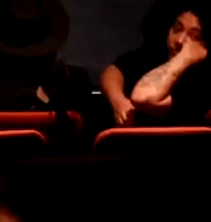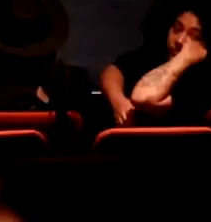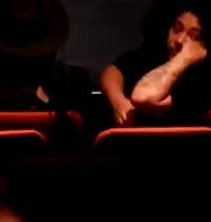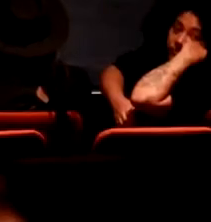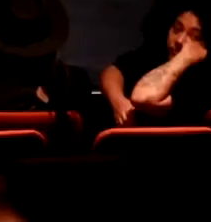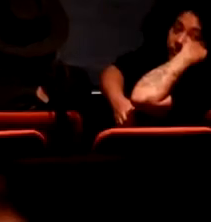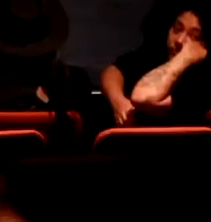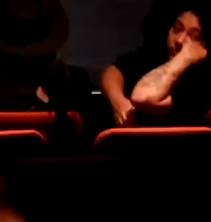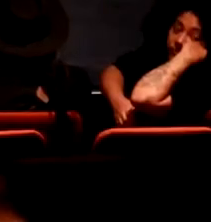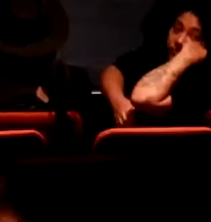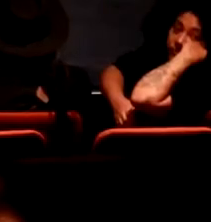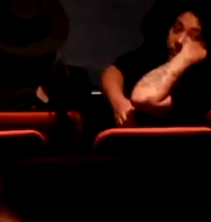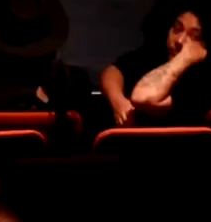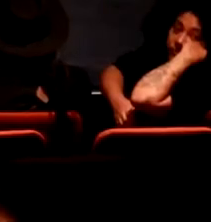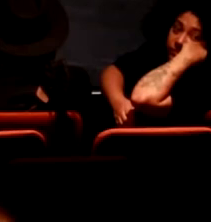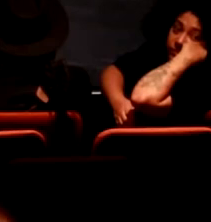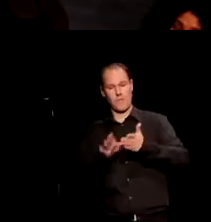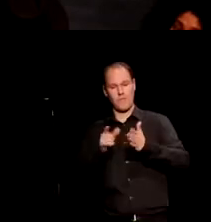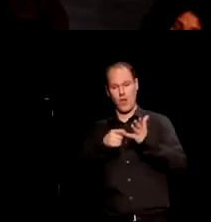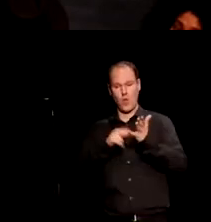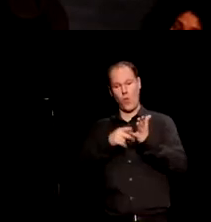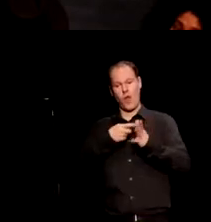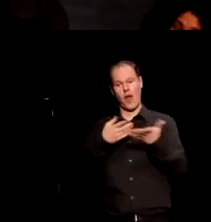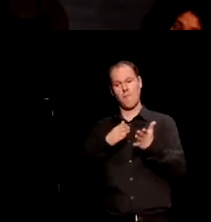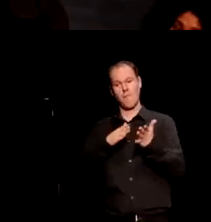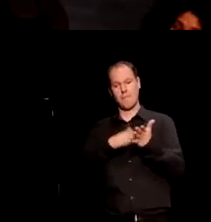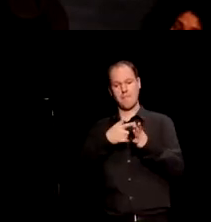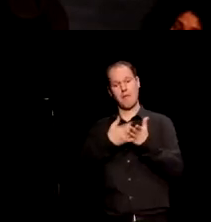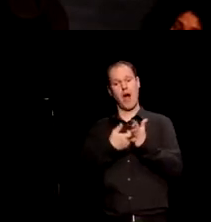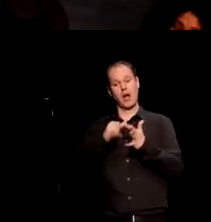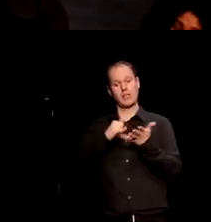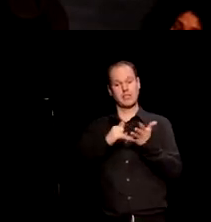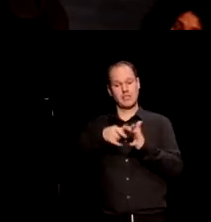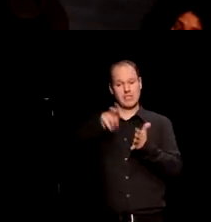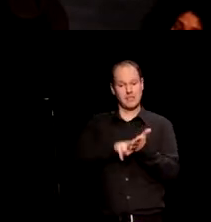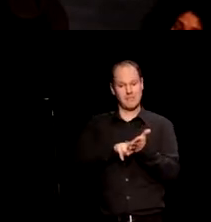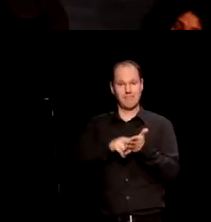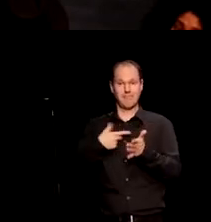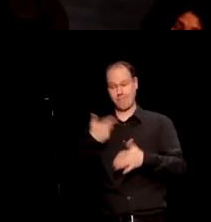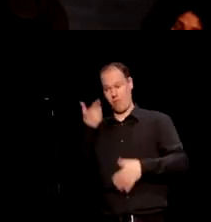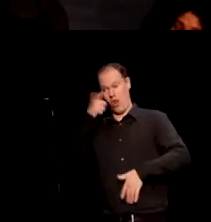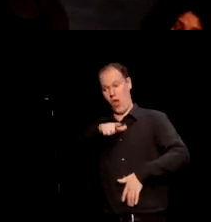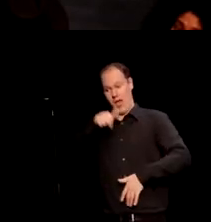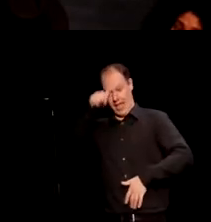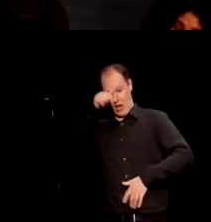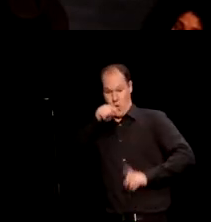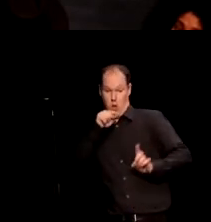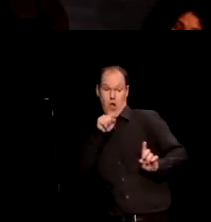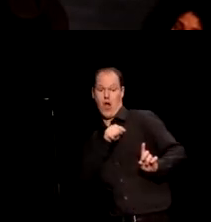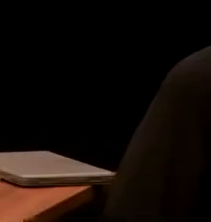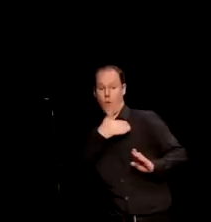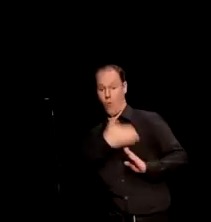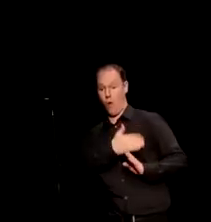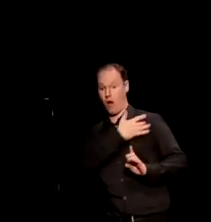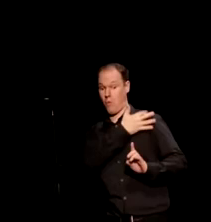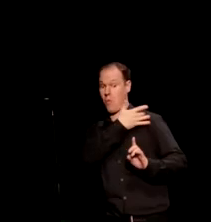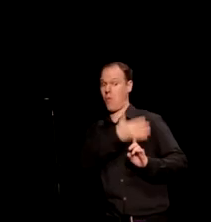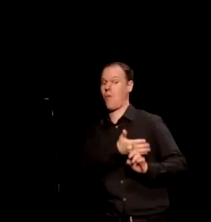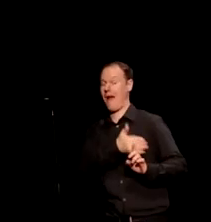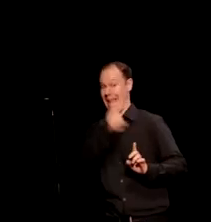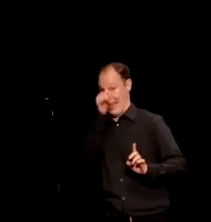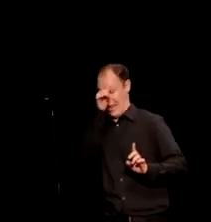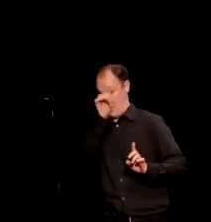Una Marsden. I'm fortunate because I know about her work, and I've known about her work for a number of